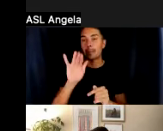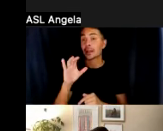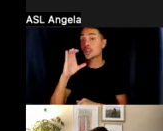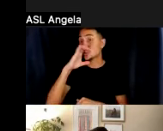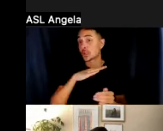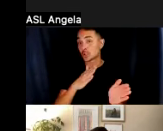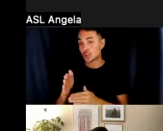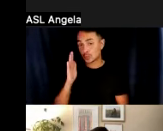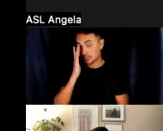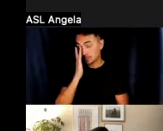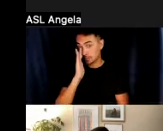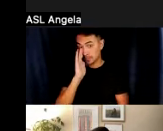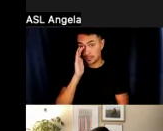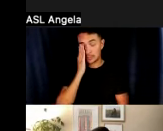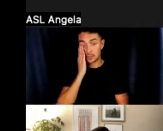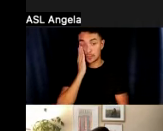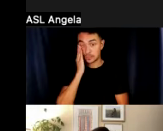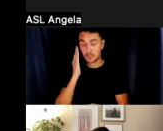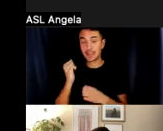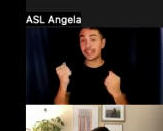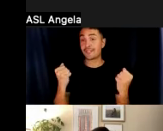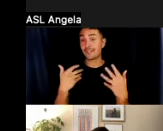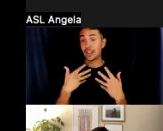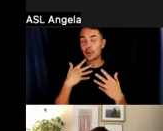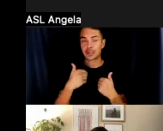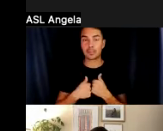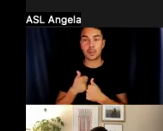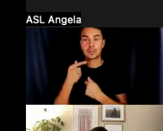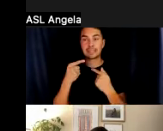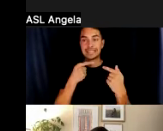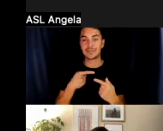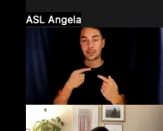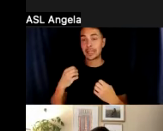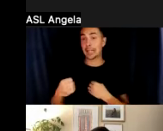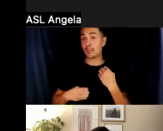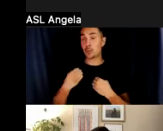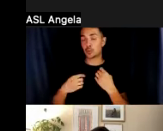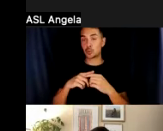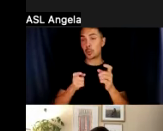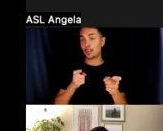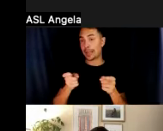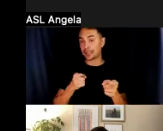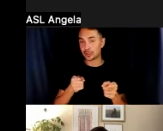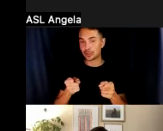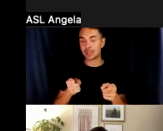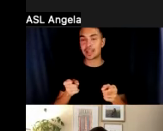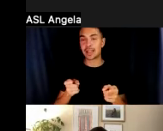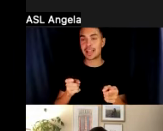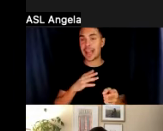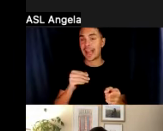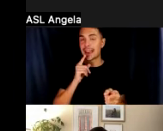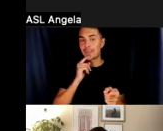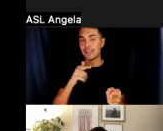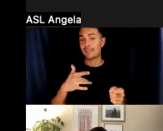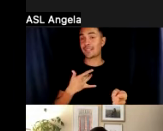stranger. Fear is often the most difficult emotion to manage. And those feelings